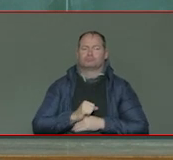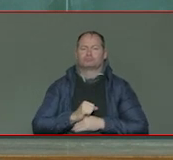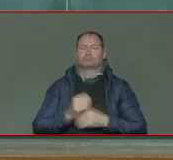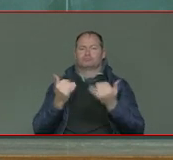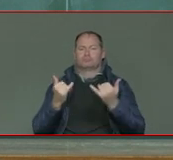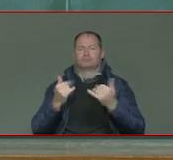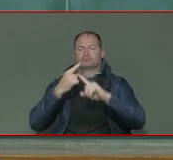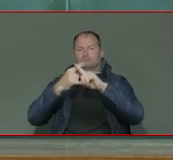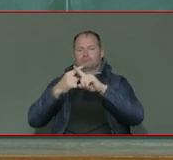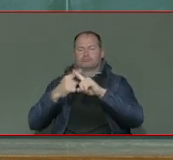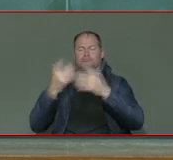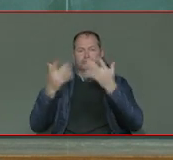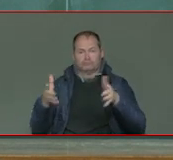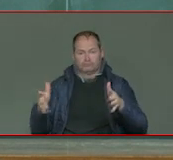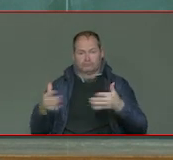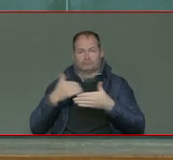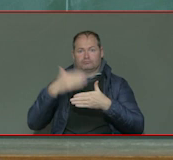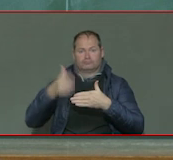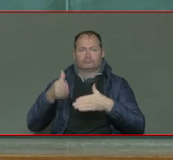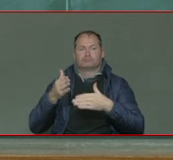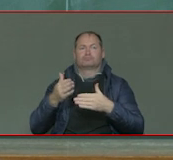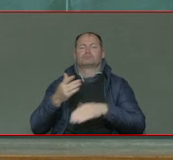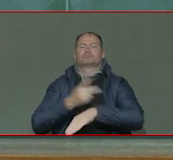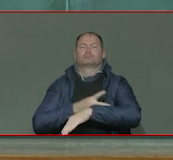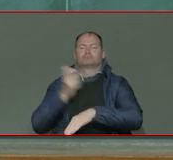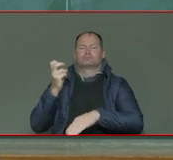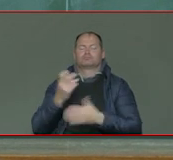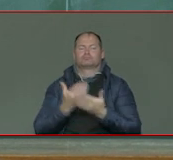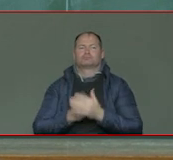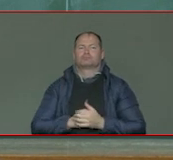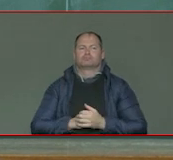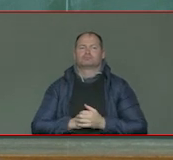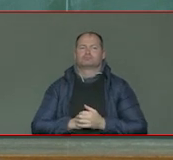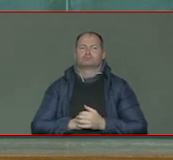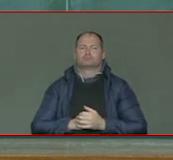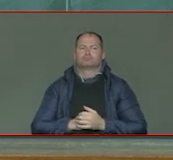out before you differentiate. Now, can someone help me, please?